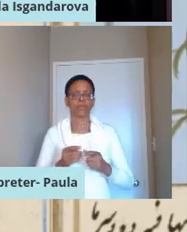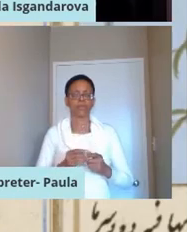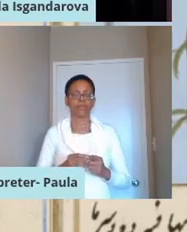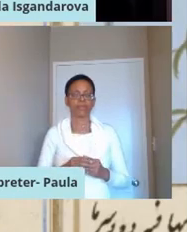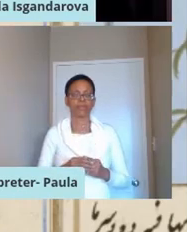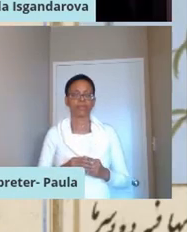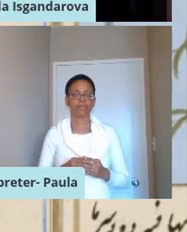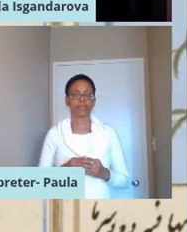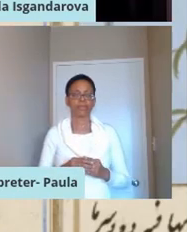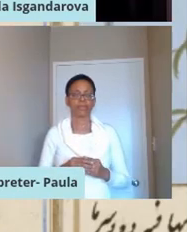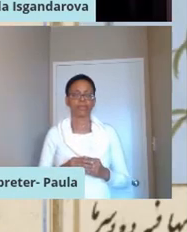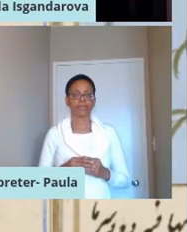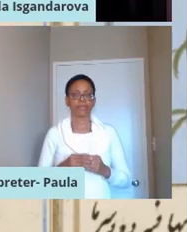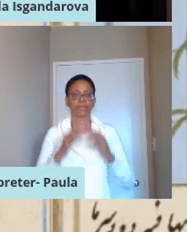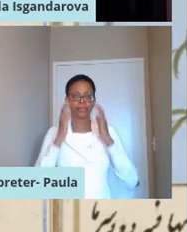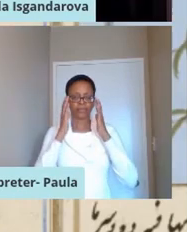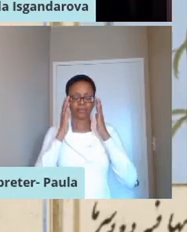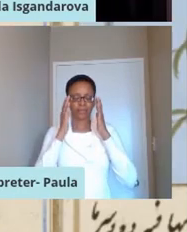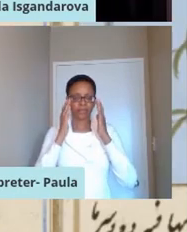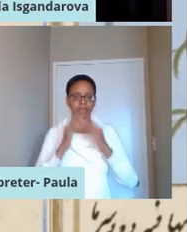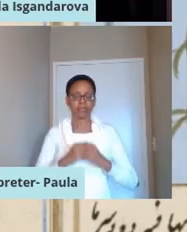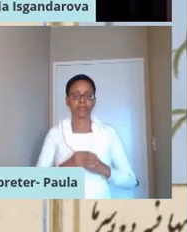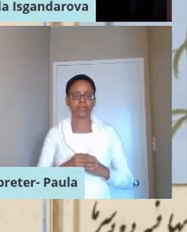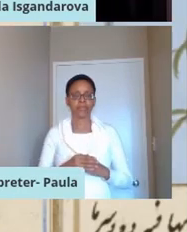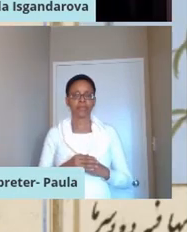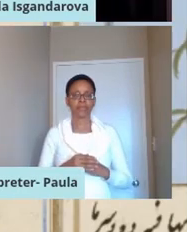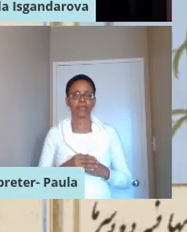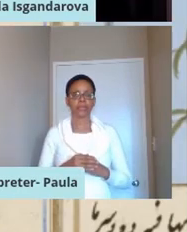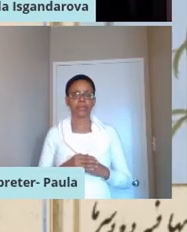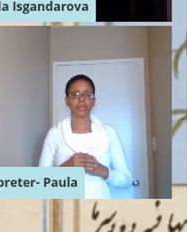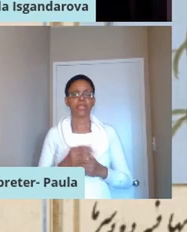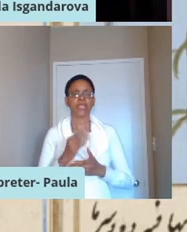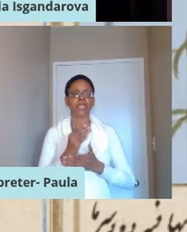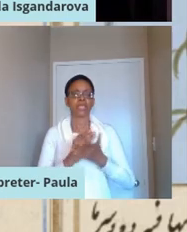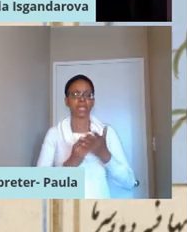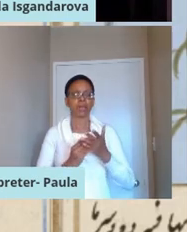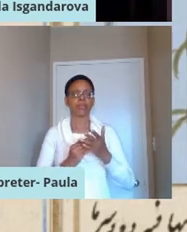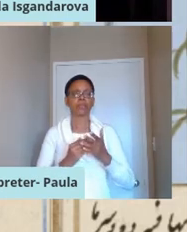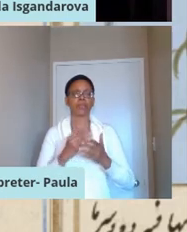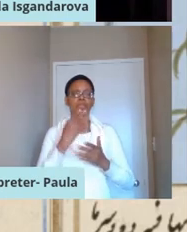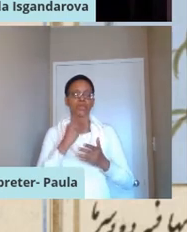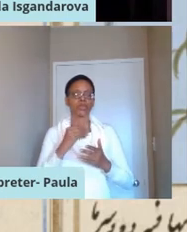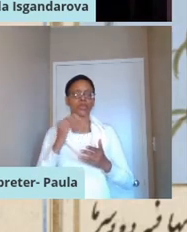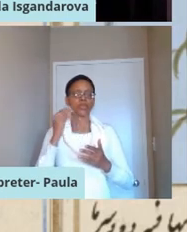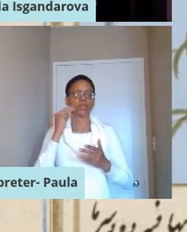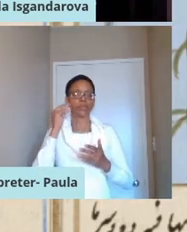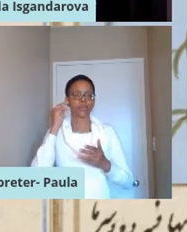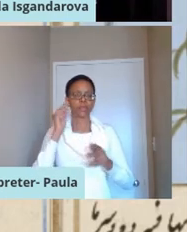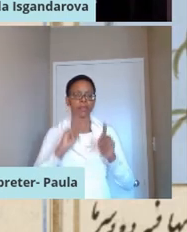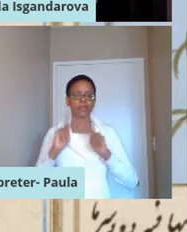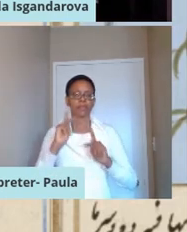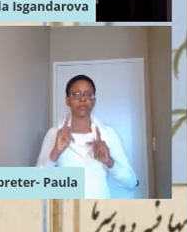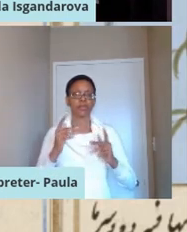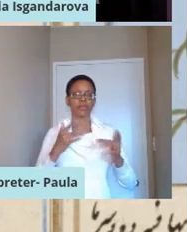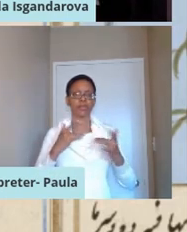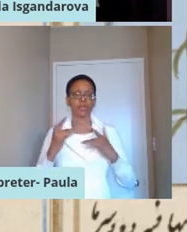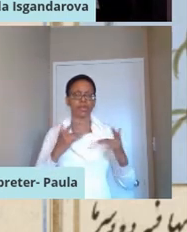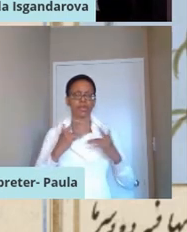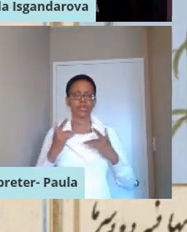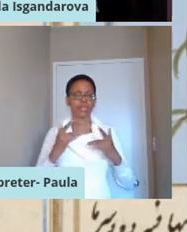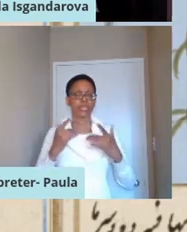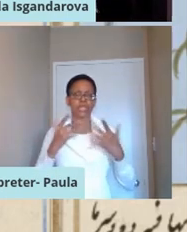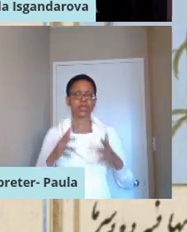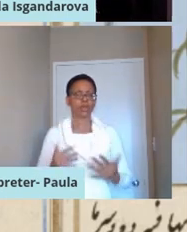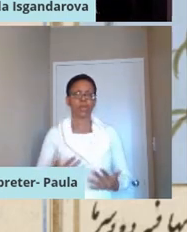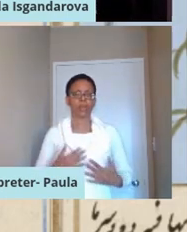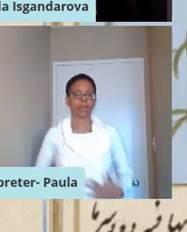other organizations who are worried about being cremated despite their wishes. So in